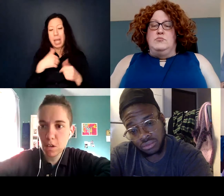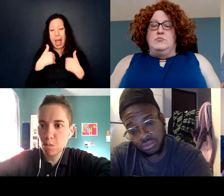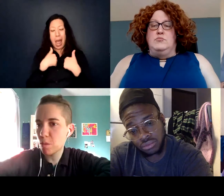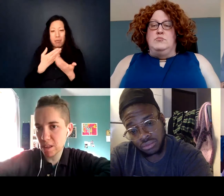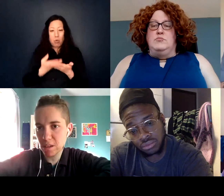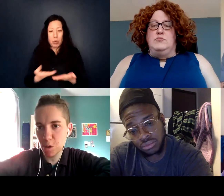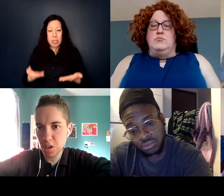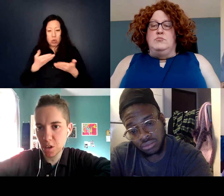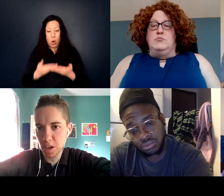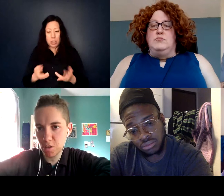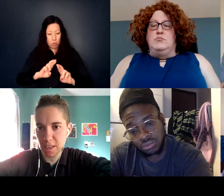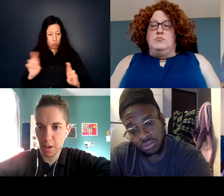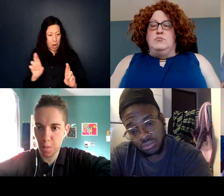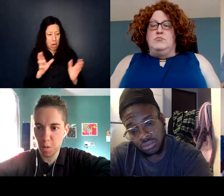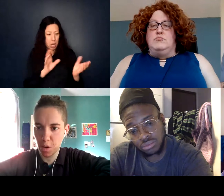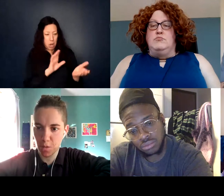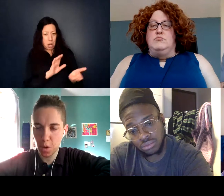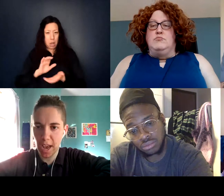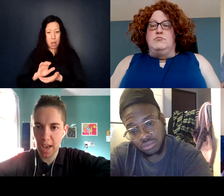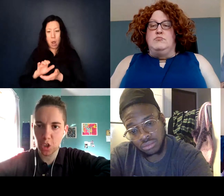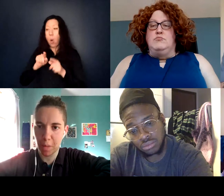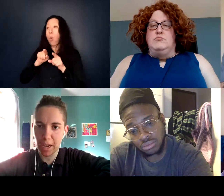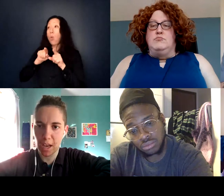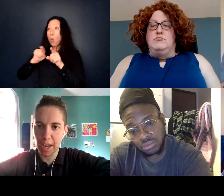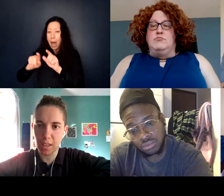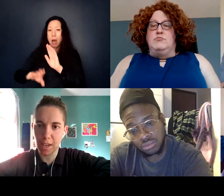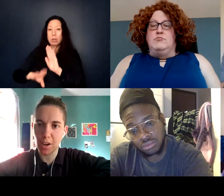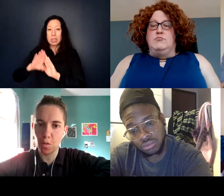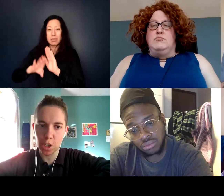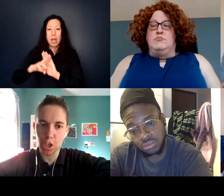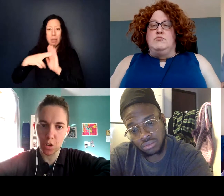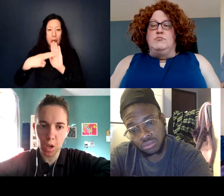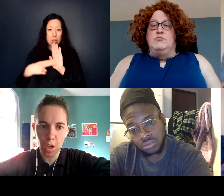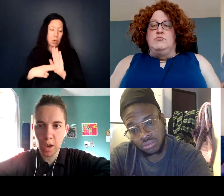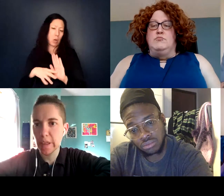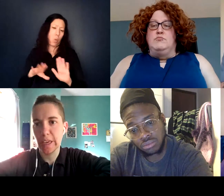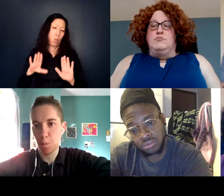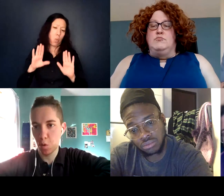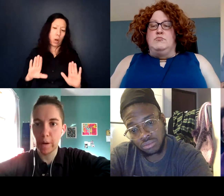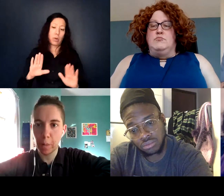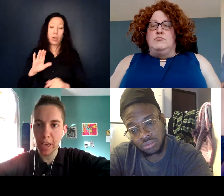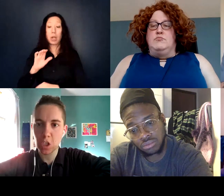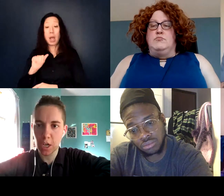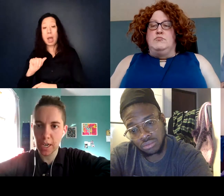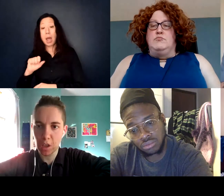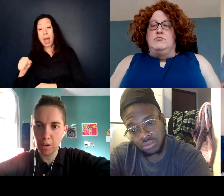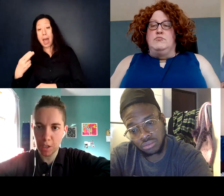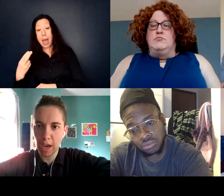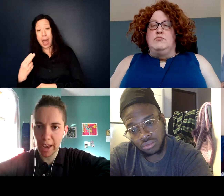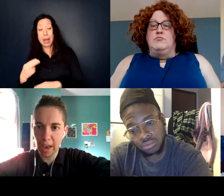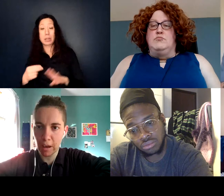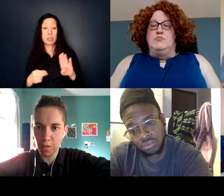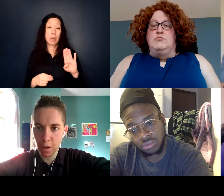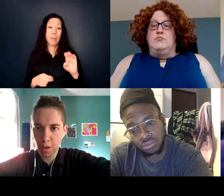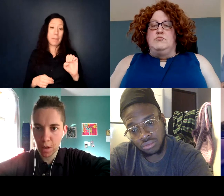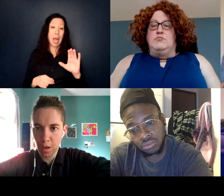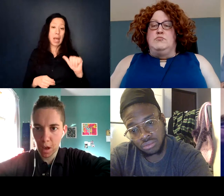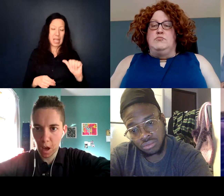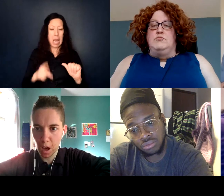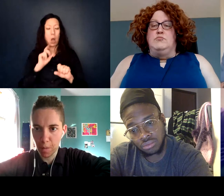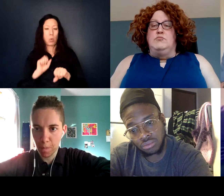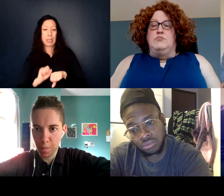for this while we get someone under contract, that would be wonderful. And Ash and Becca, I can send over to you like the pronoun page and anything else I